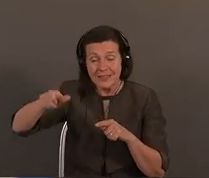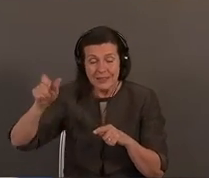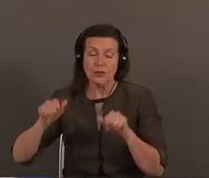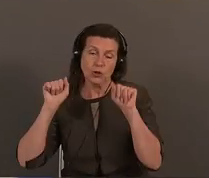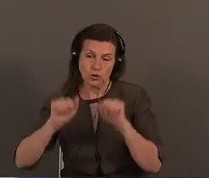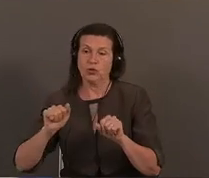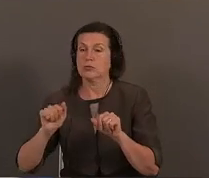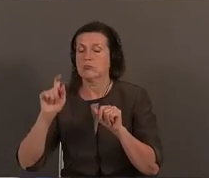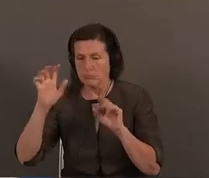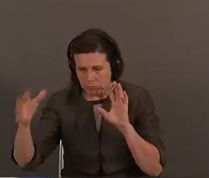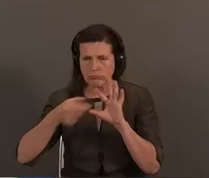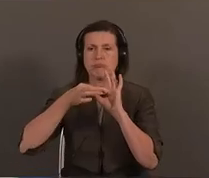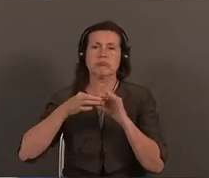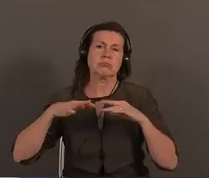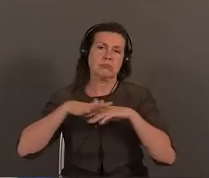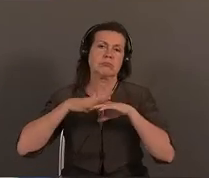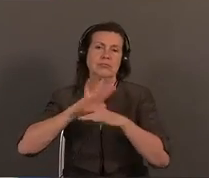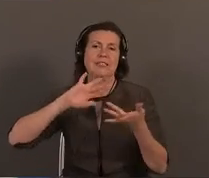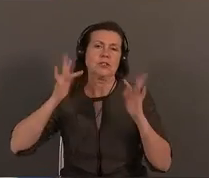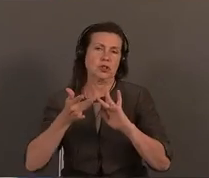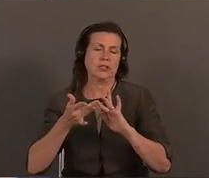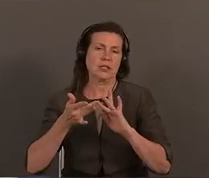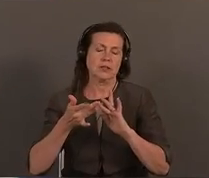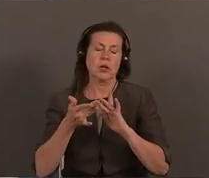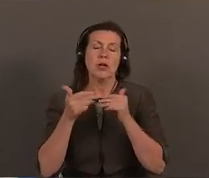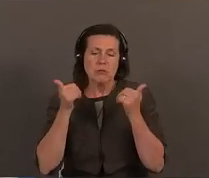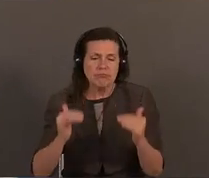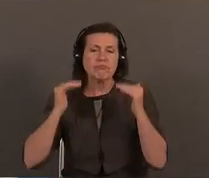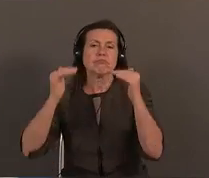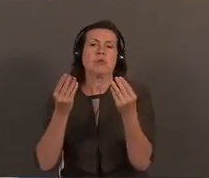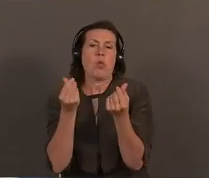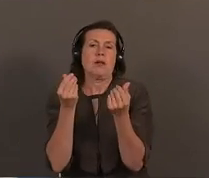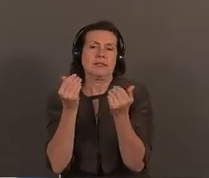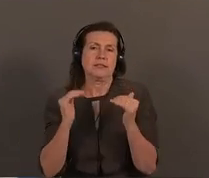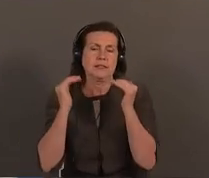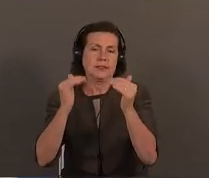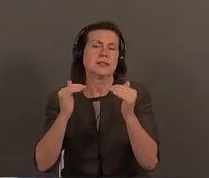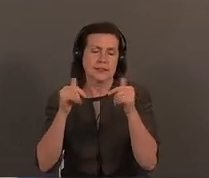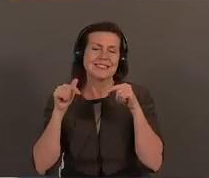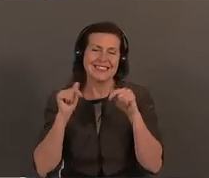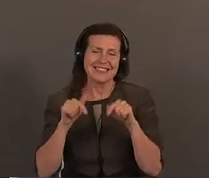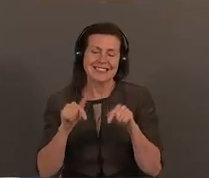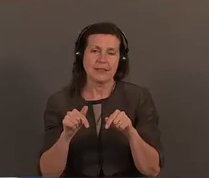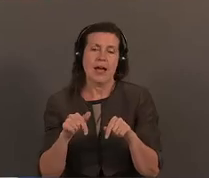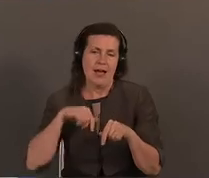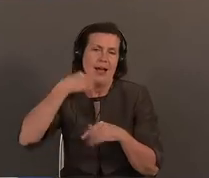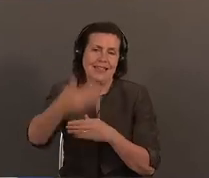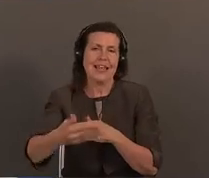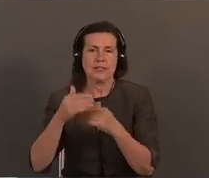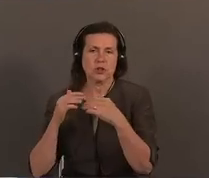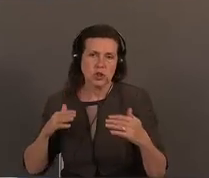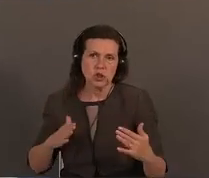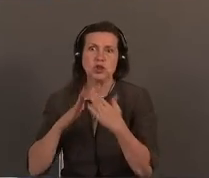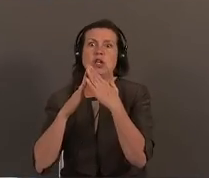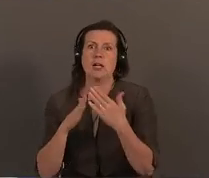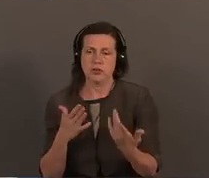it's rich or poor, and get good quality out of it. That's really, I'm sure that this is a goal for